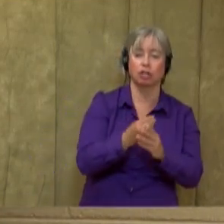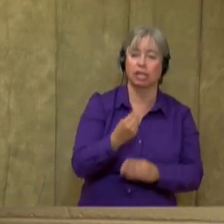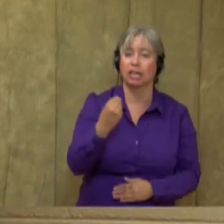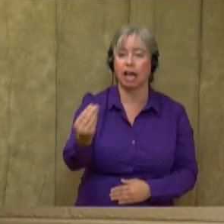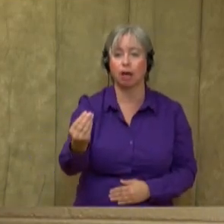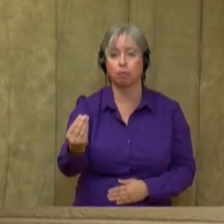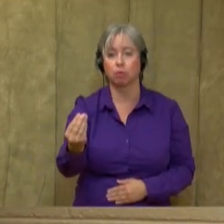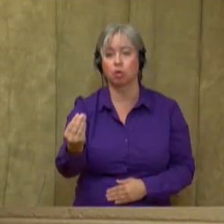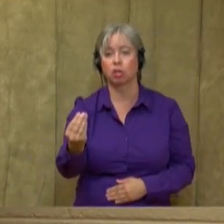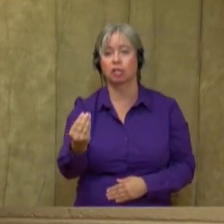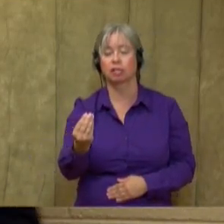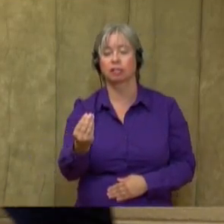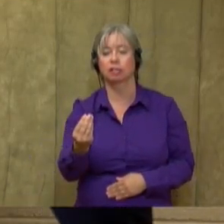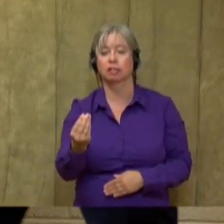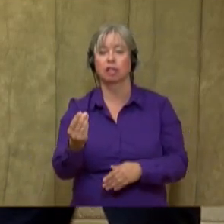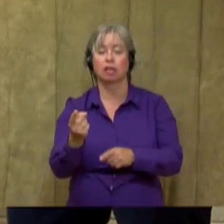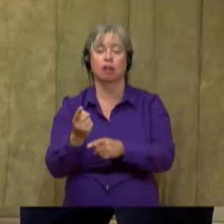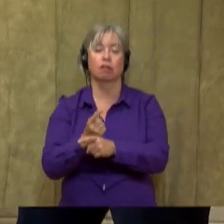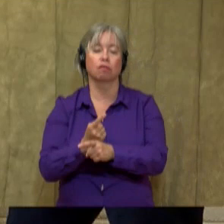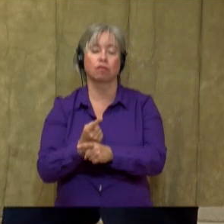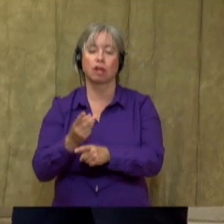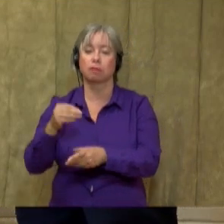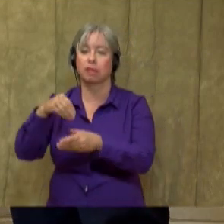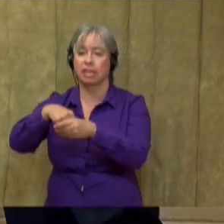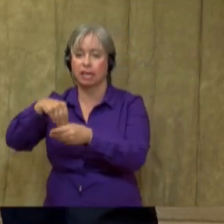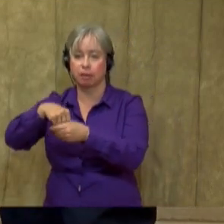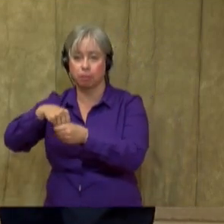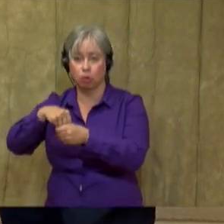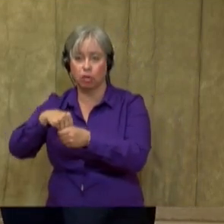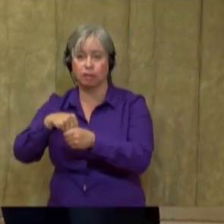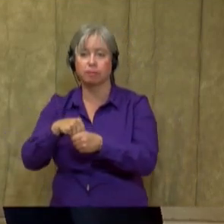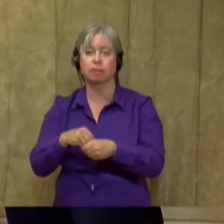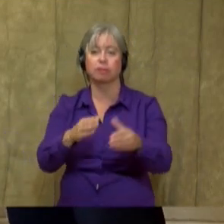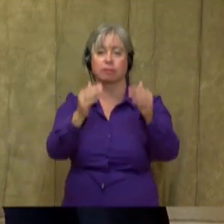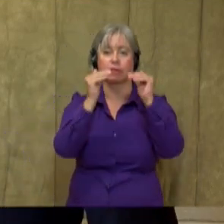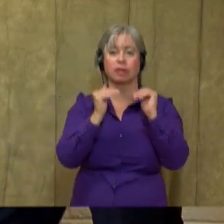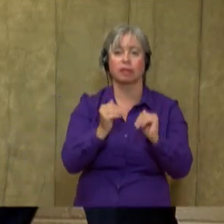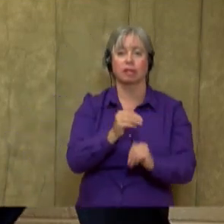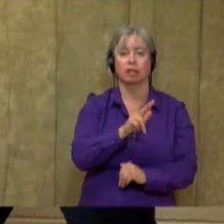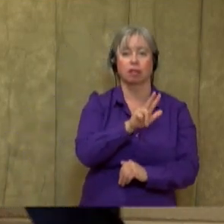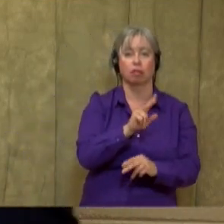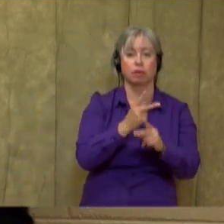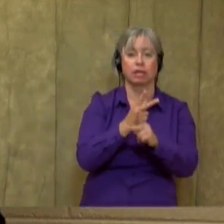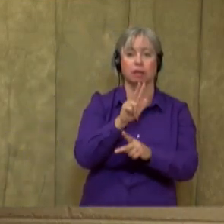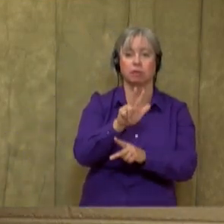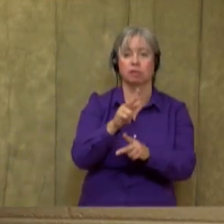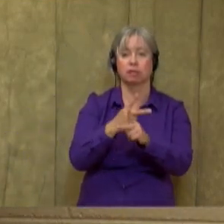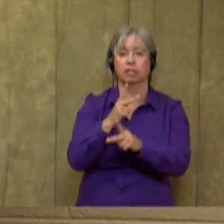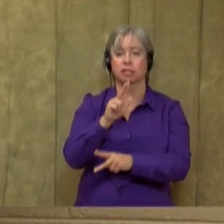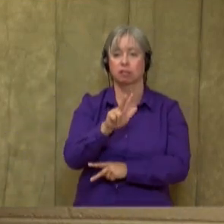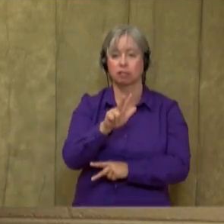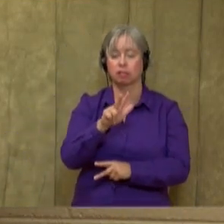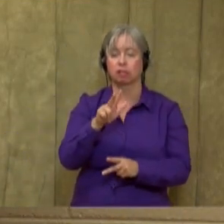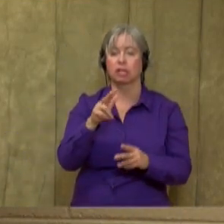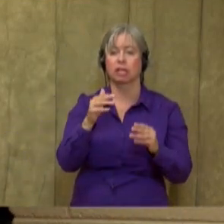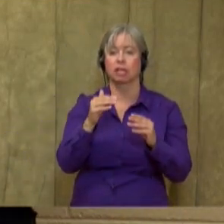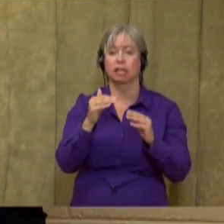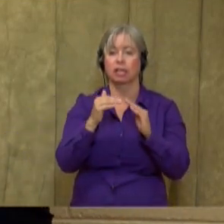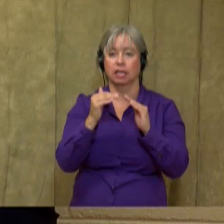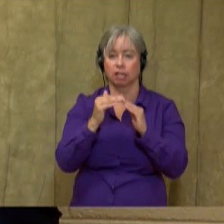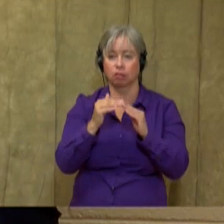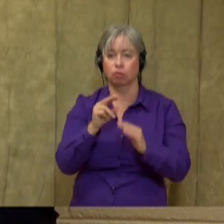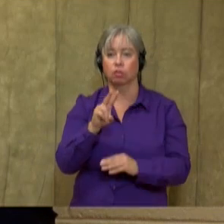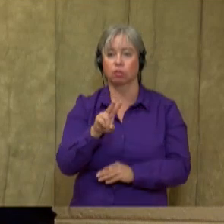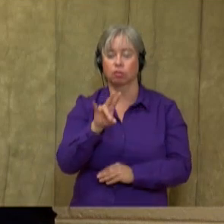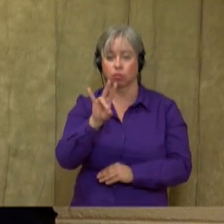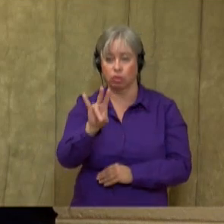on this unique input? If I'm looking at the 3 by 3 by 3 case, we have 27 total cubes,